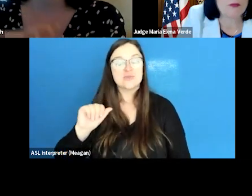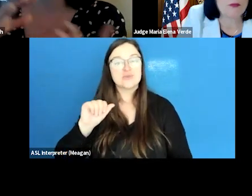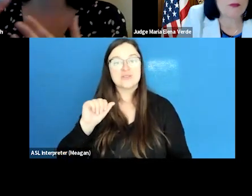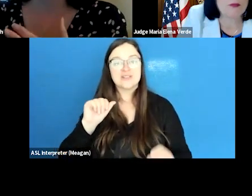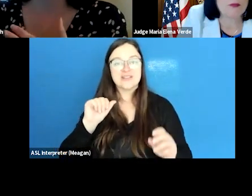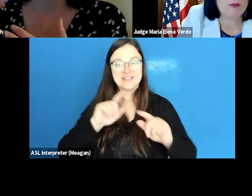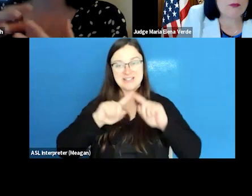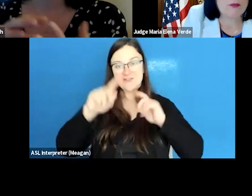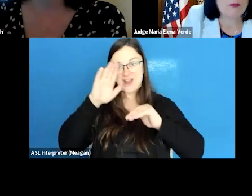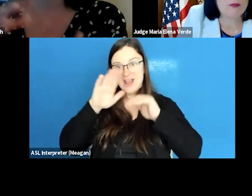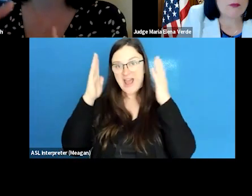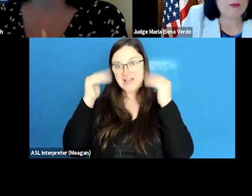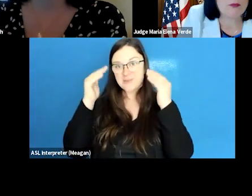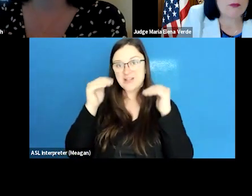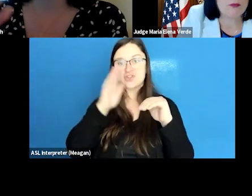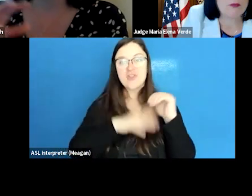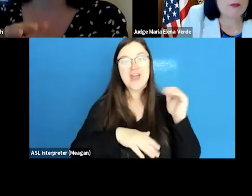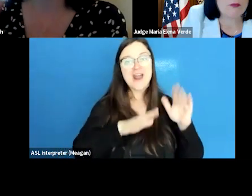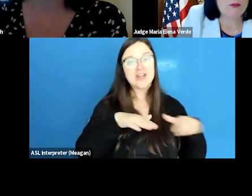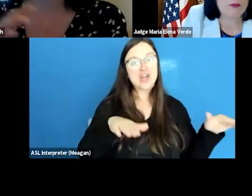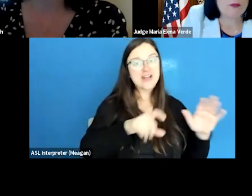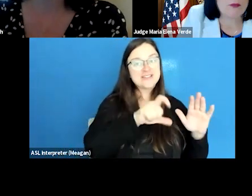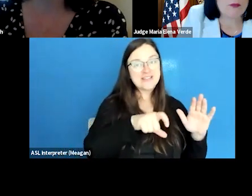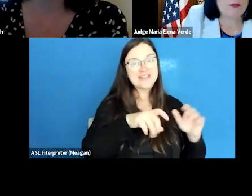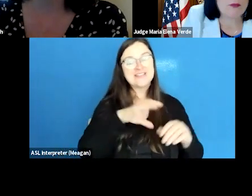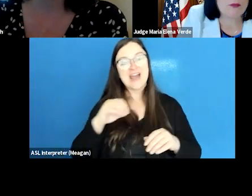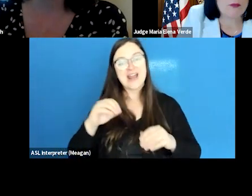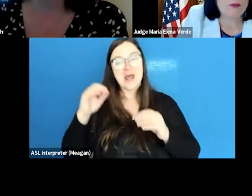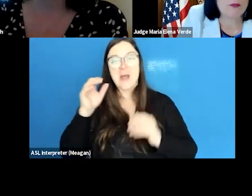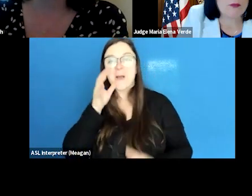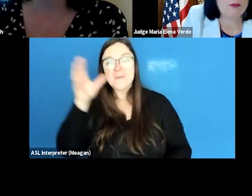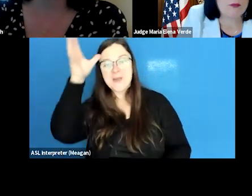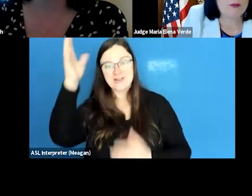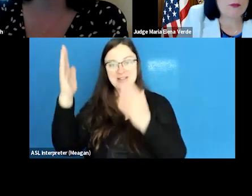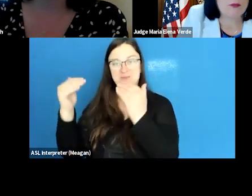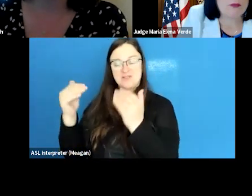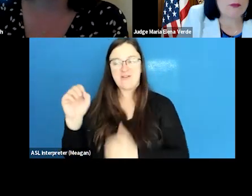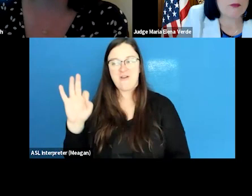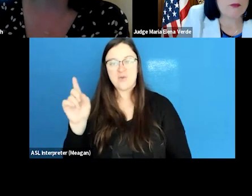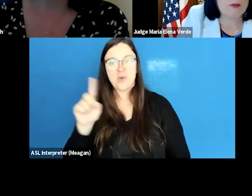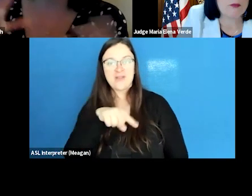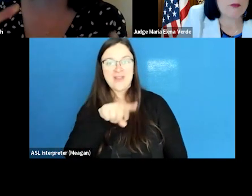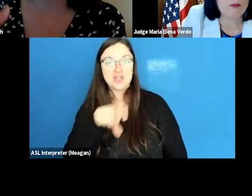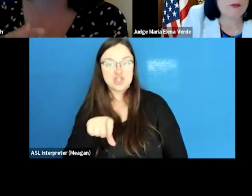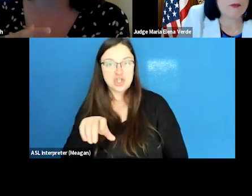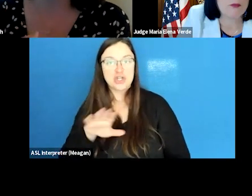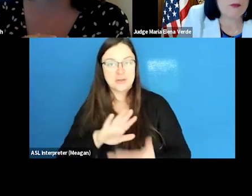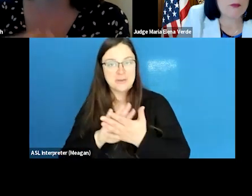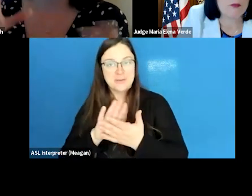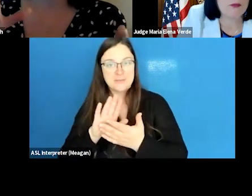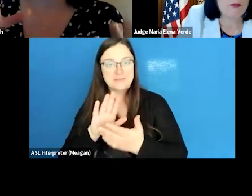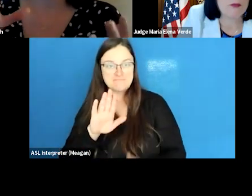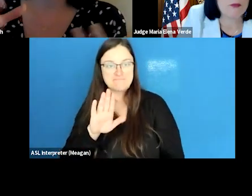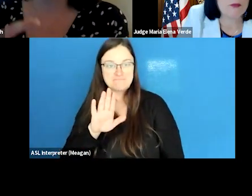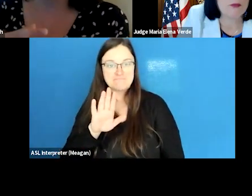between a child's needs and developmental stages and a parent's expectations of where children should be. So working